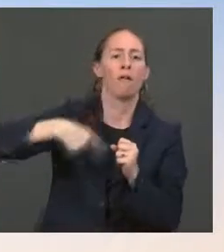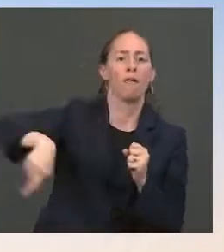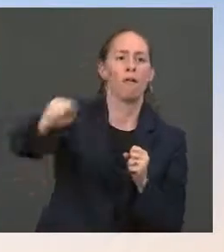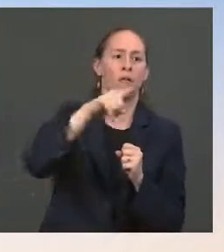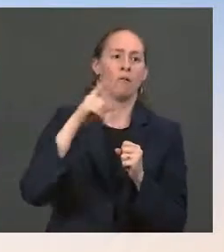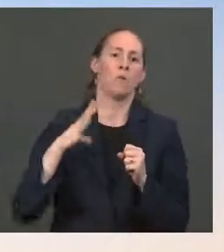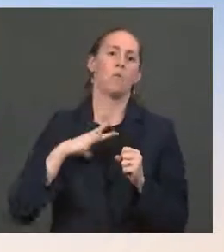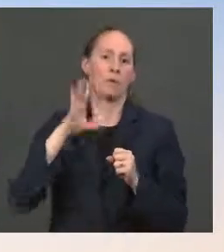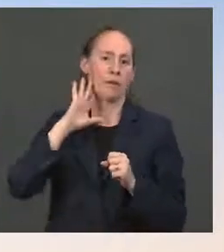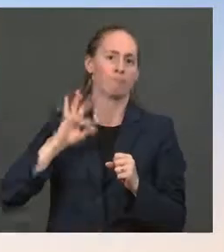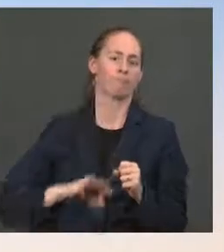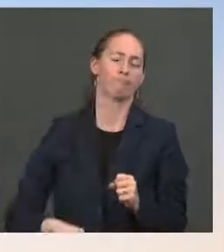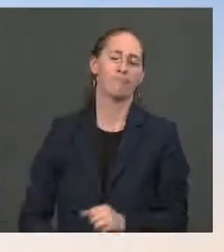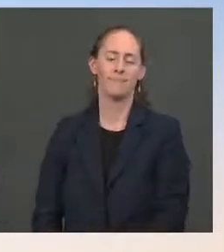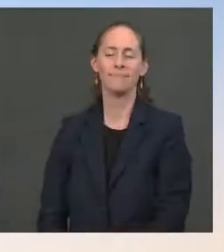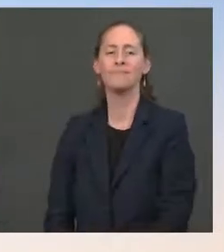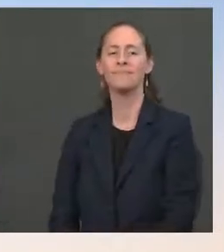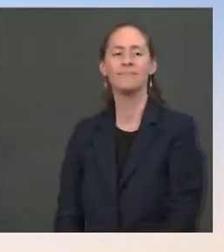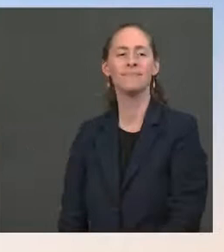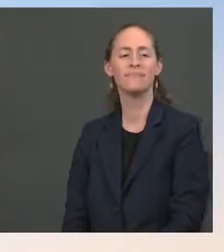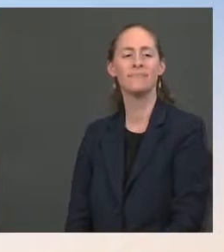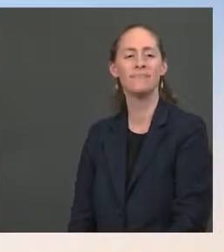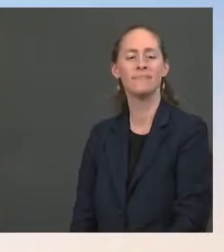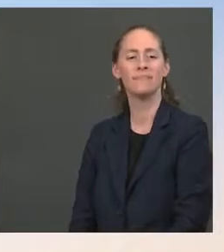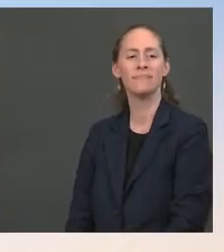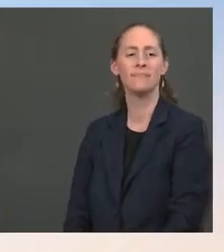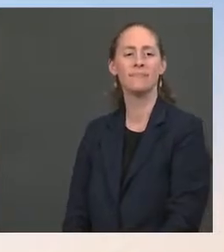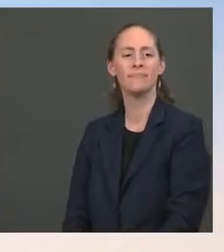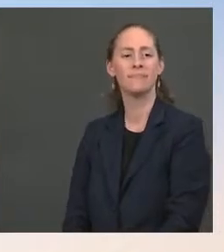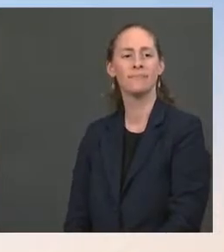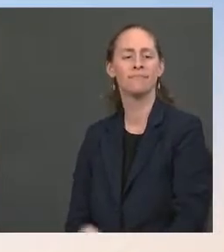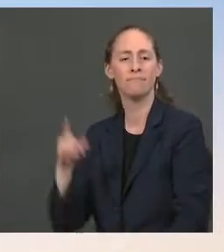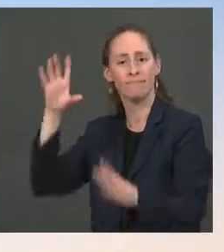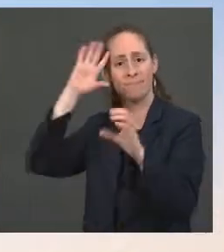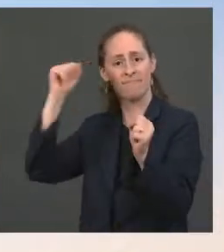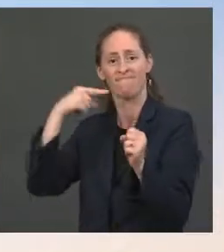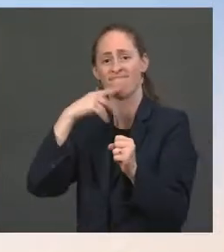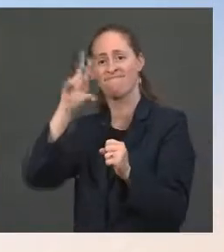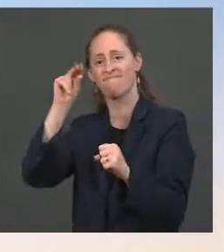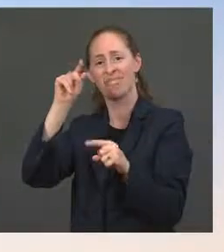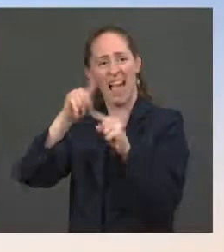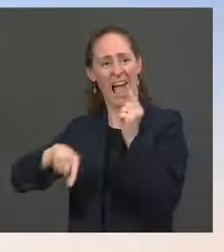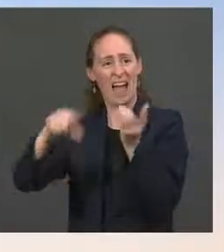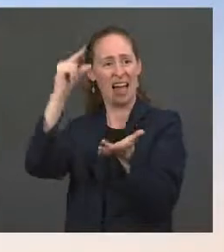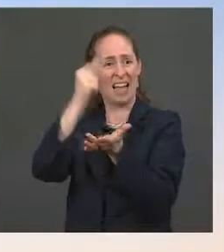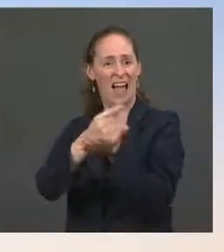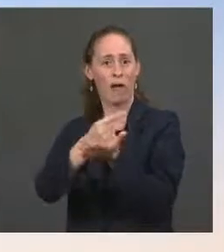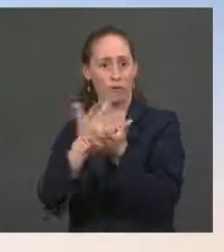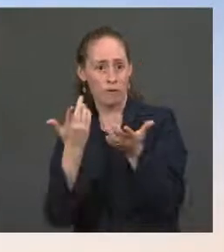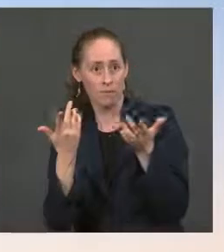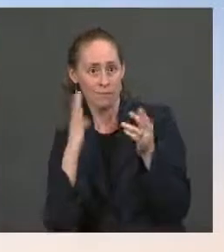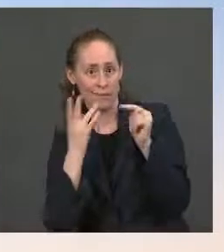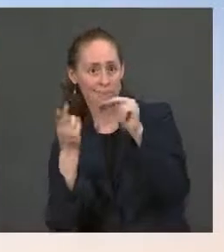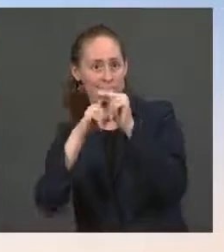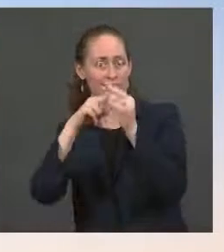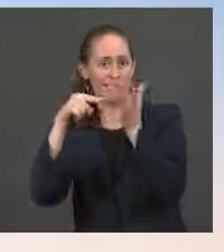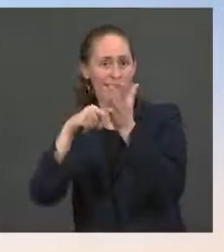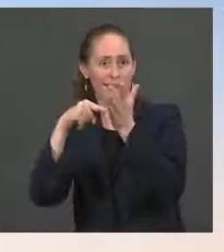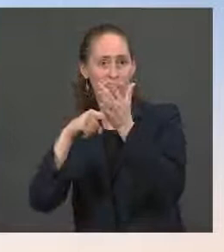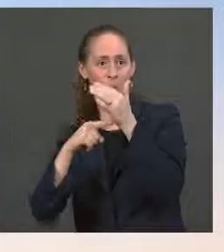you. With the president saying that he cannot guarantee that the debt ceiling will not be